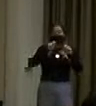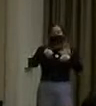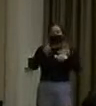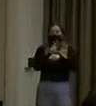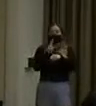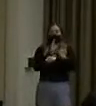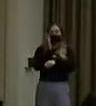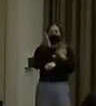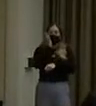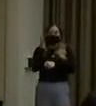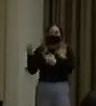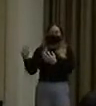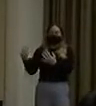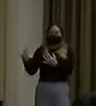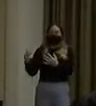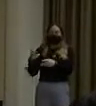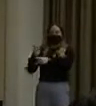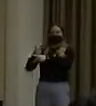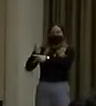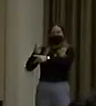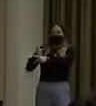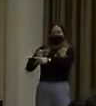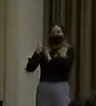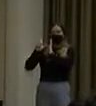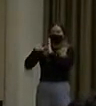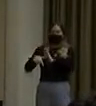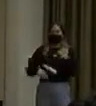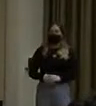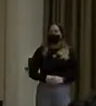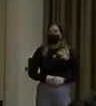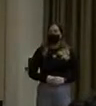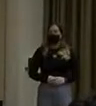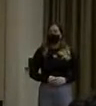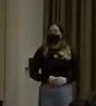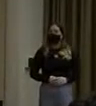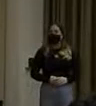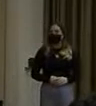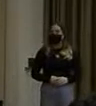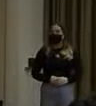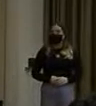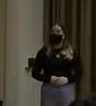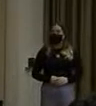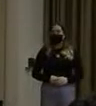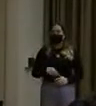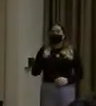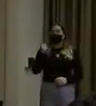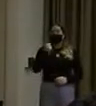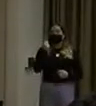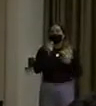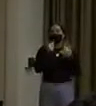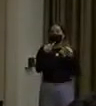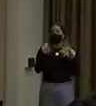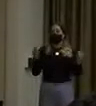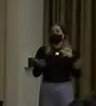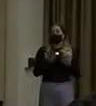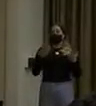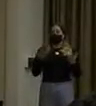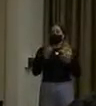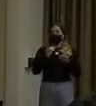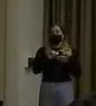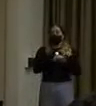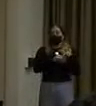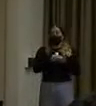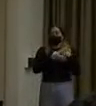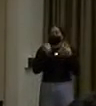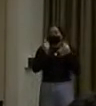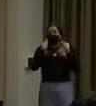And this was something that we tried to implement here in New York